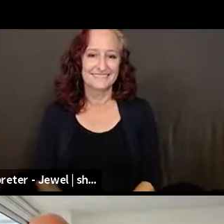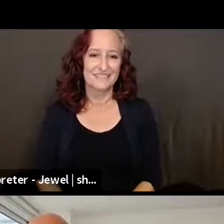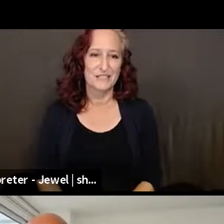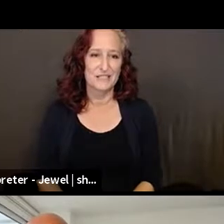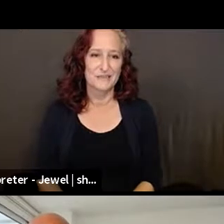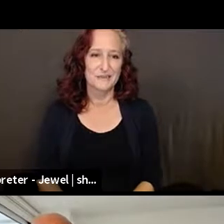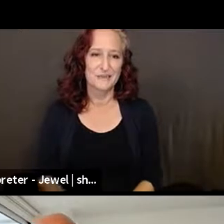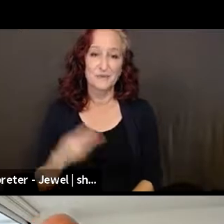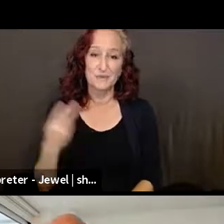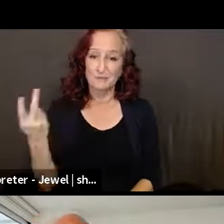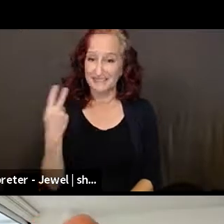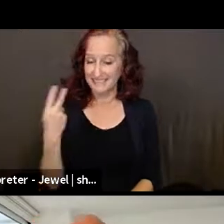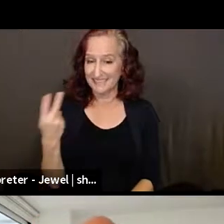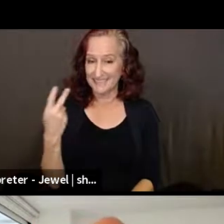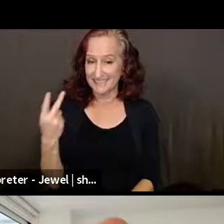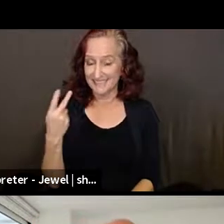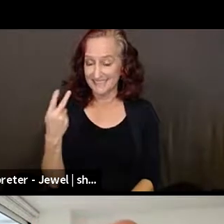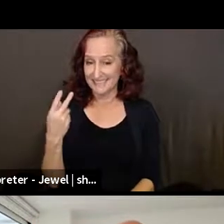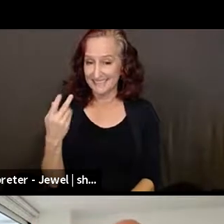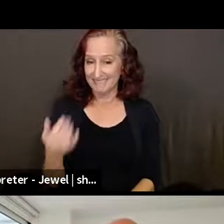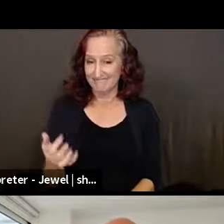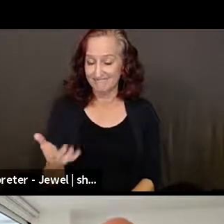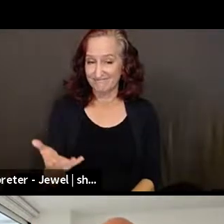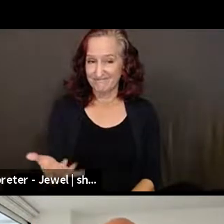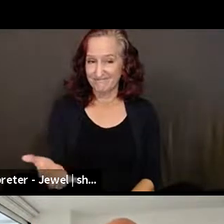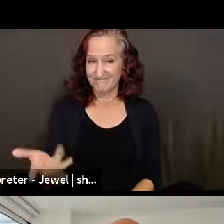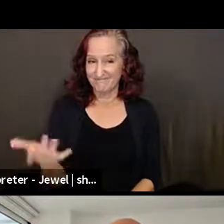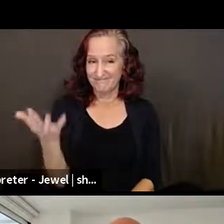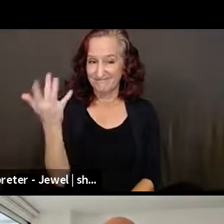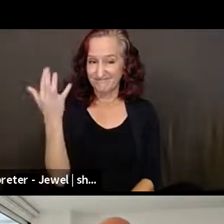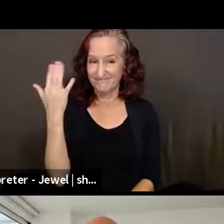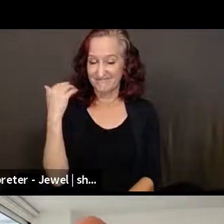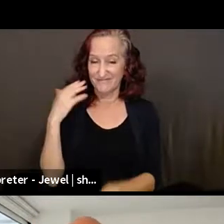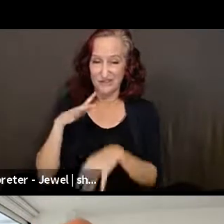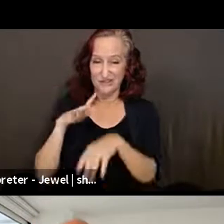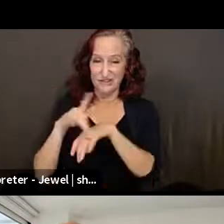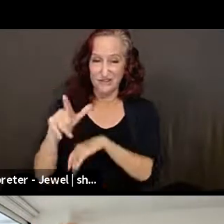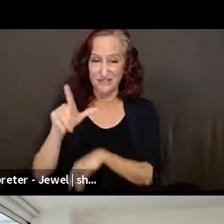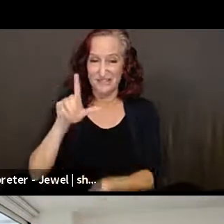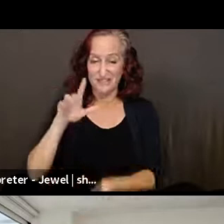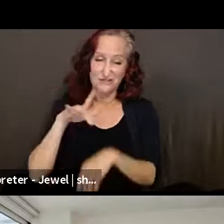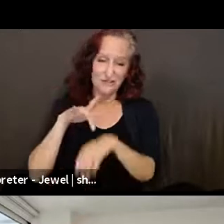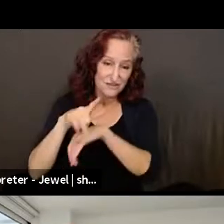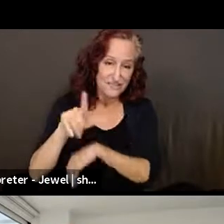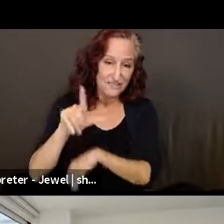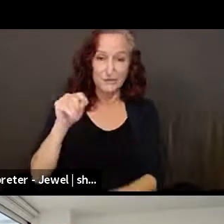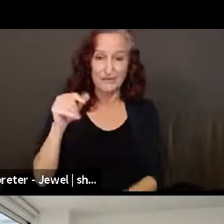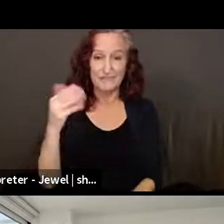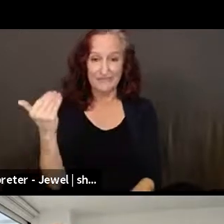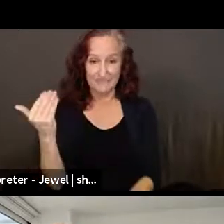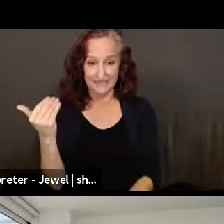we go back to early 2015, I think,